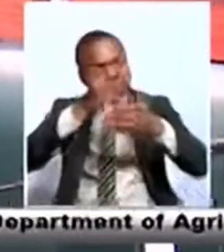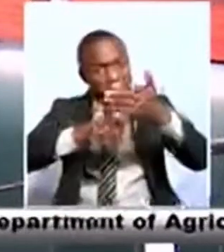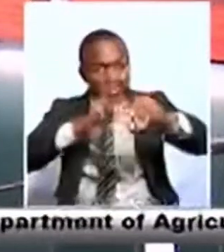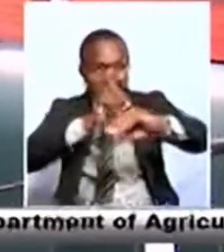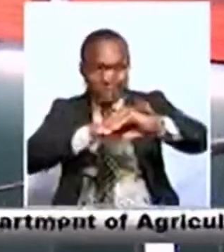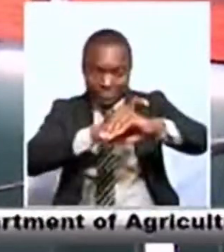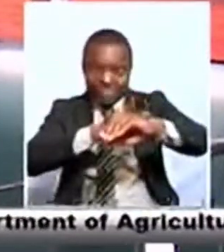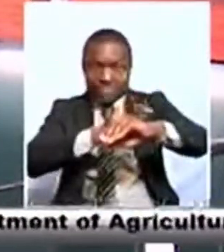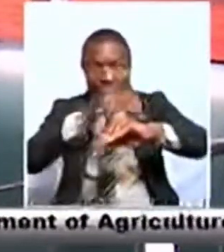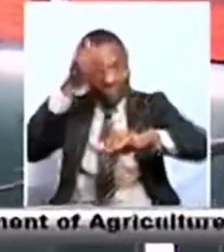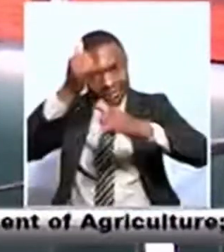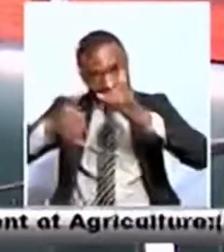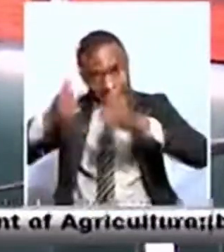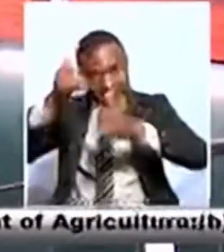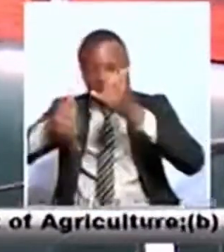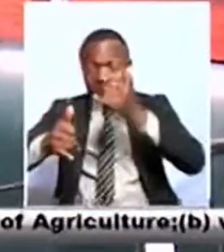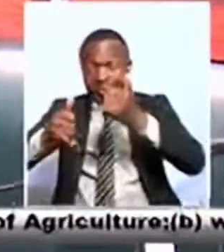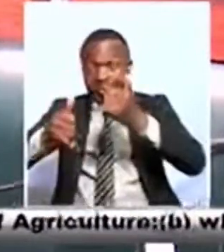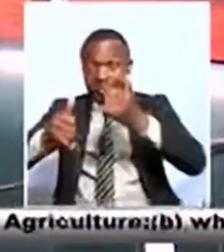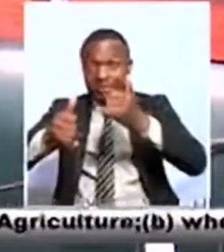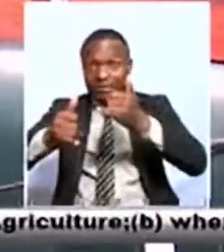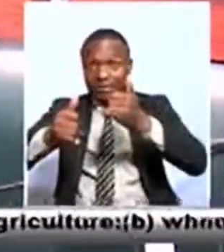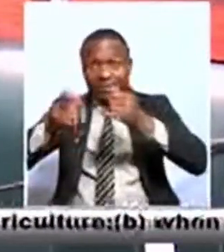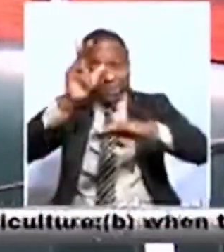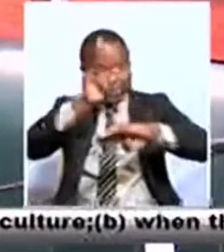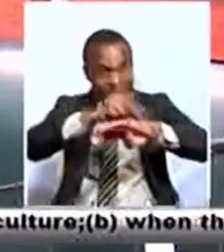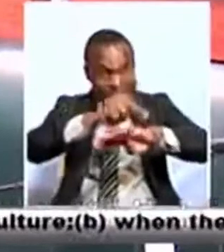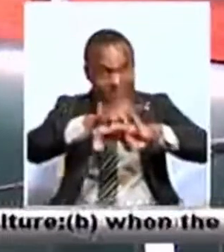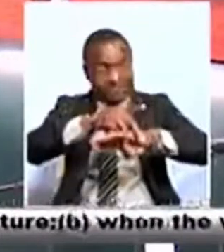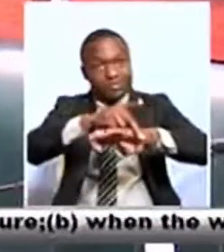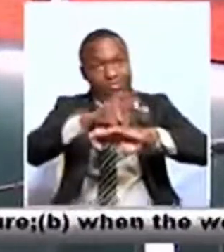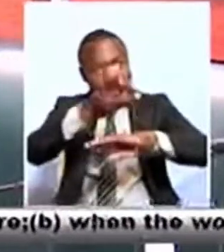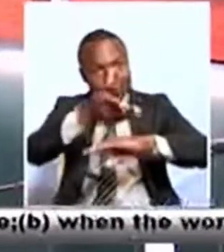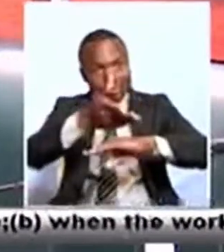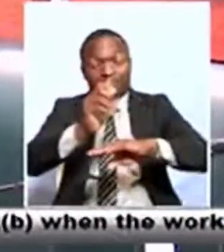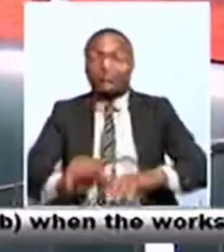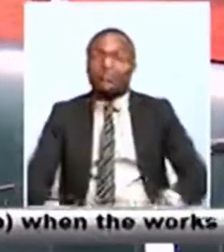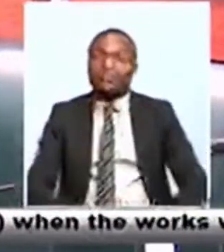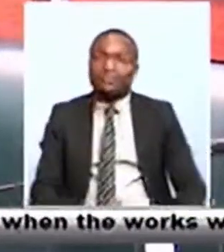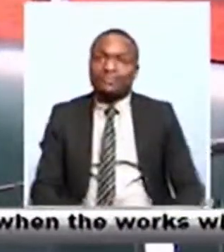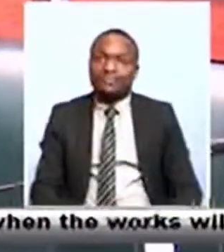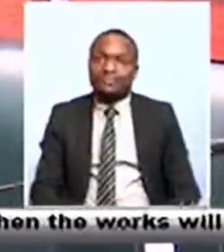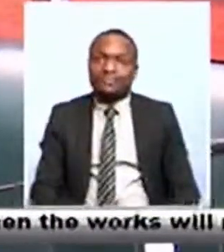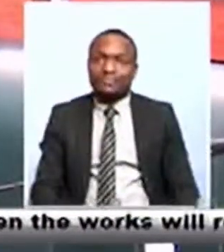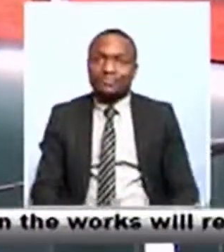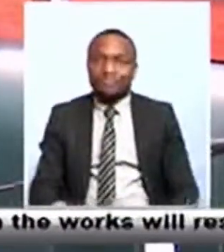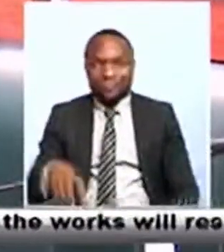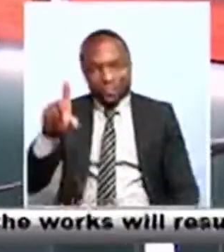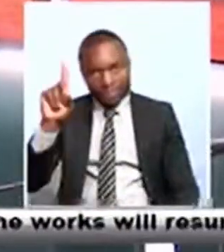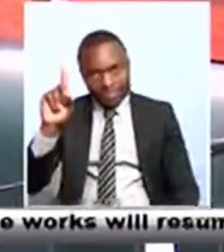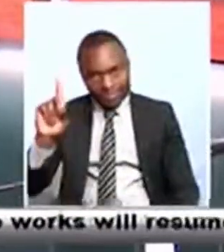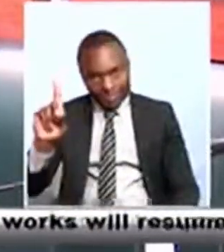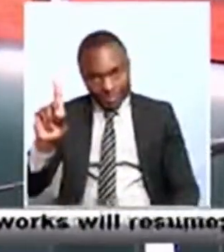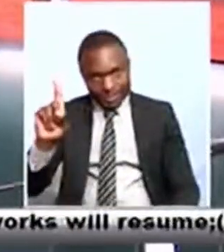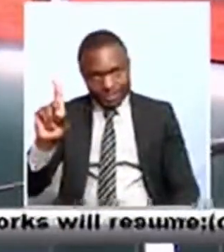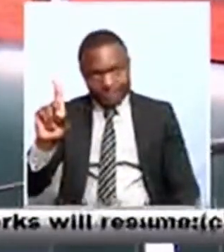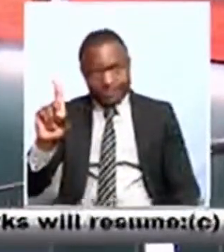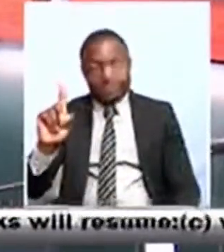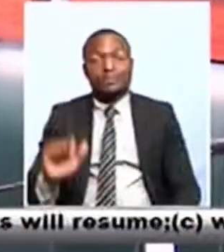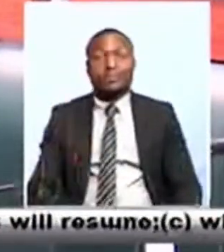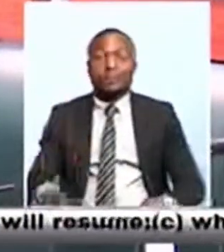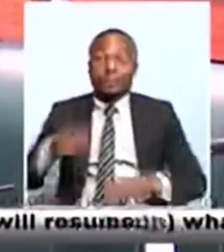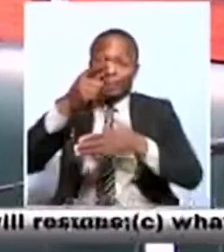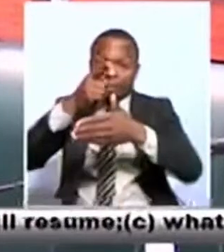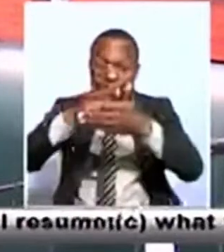frame for the completion of the outstanding works. And D, what